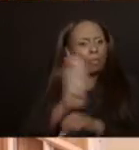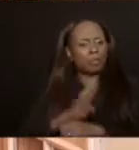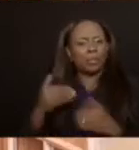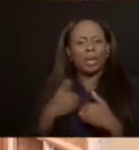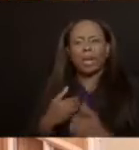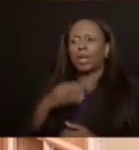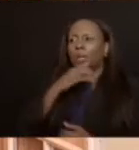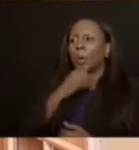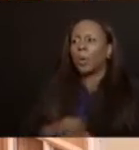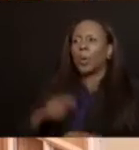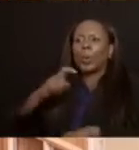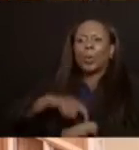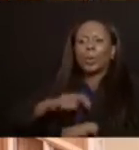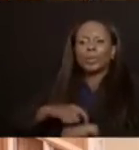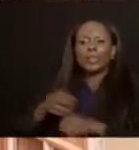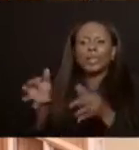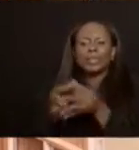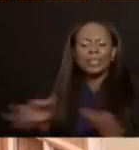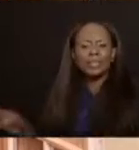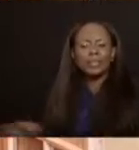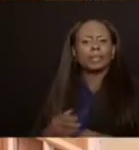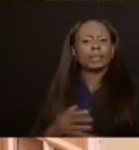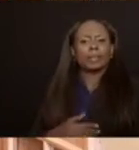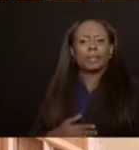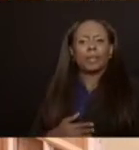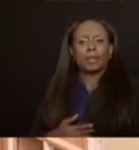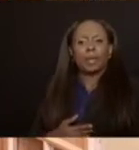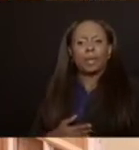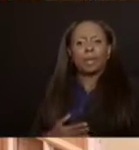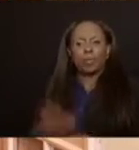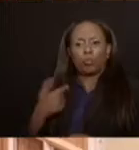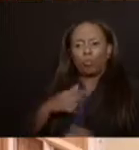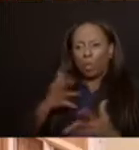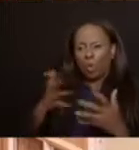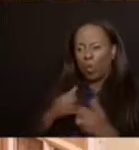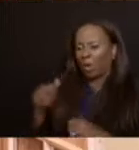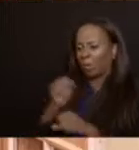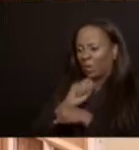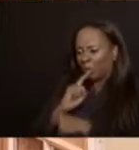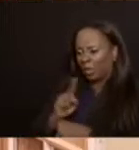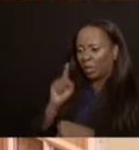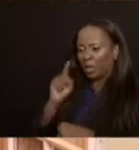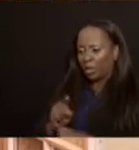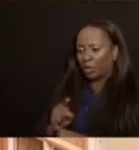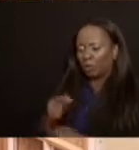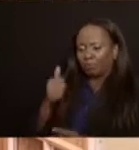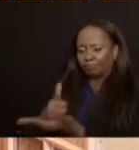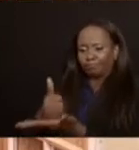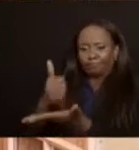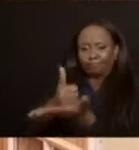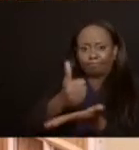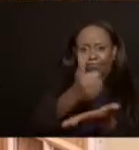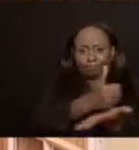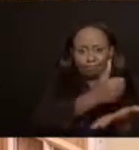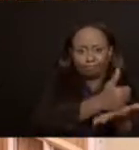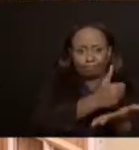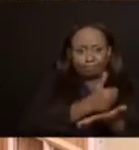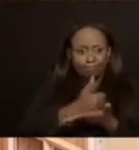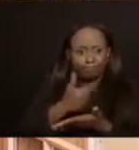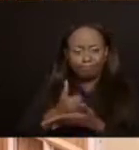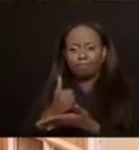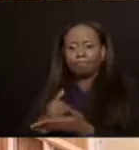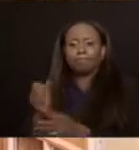Emmanuel. I'm asking each of you all, and you know, sometimes I feel that perhaps the media needs to meet us also in this